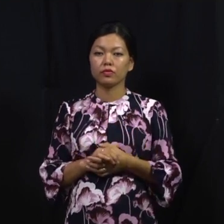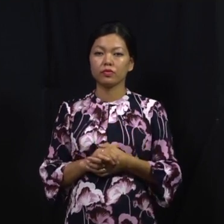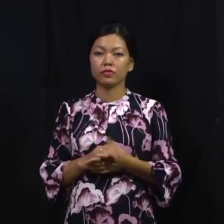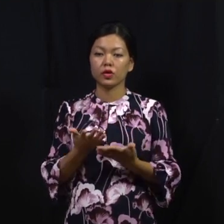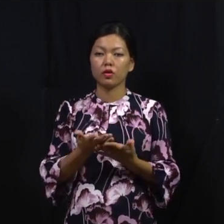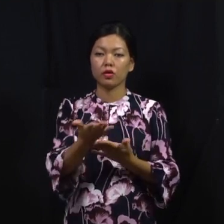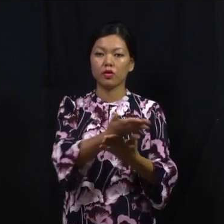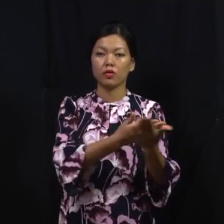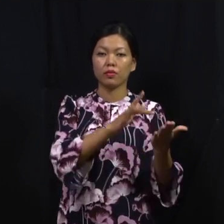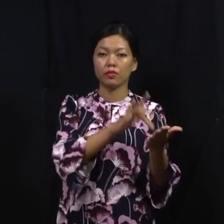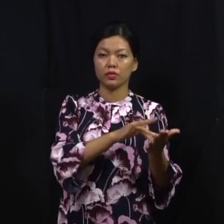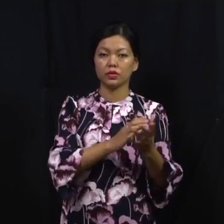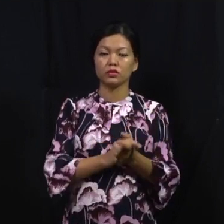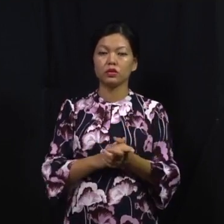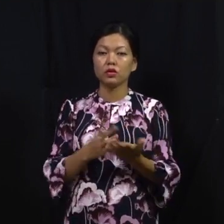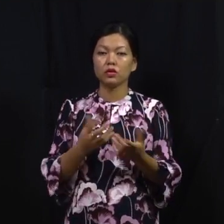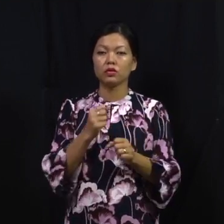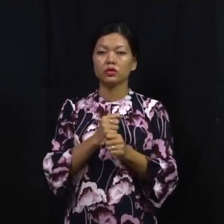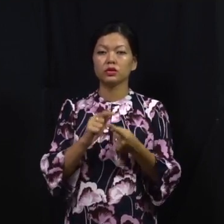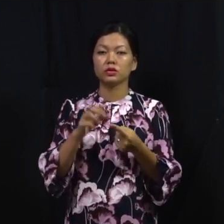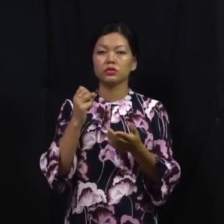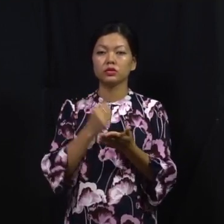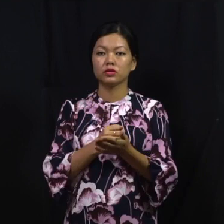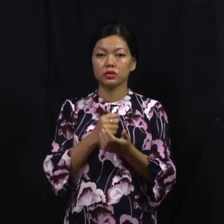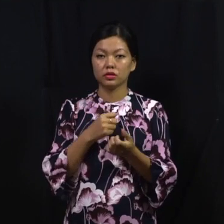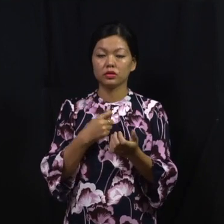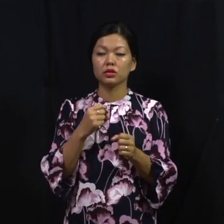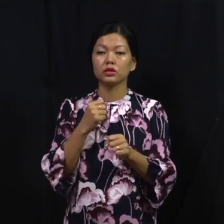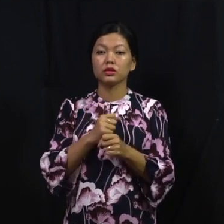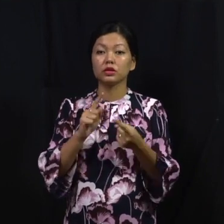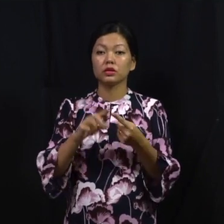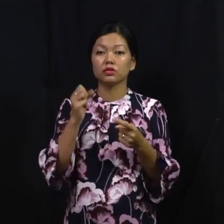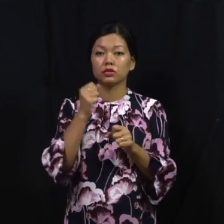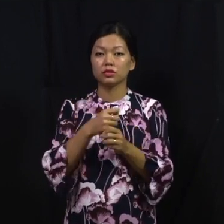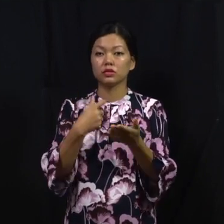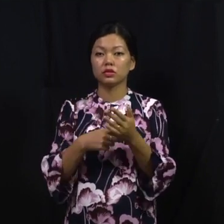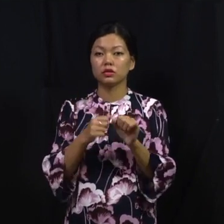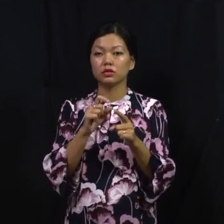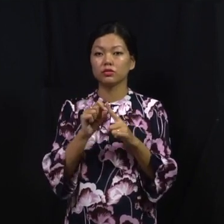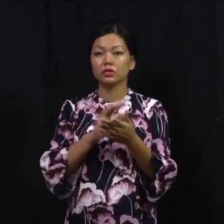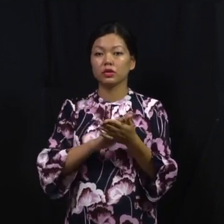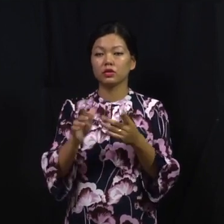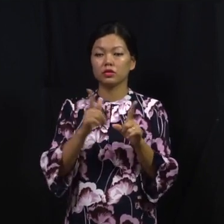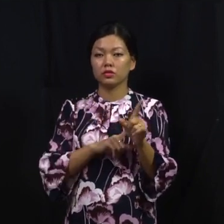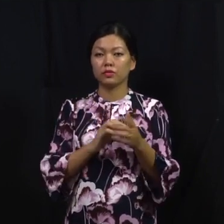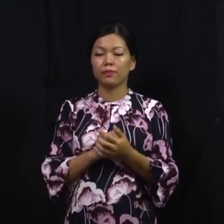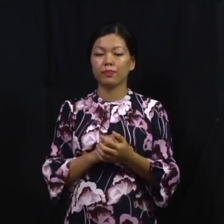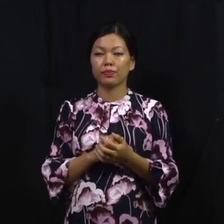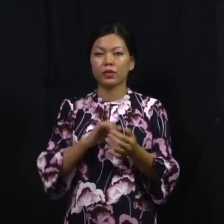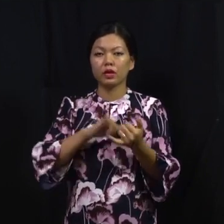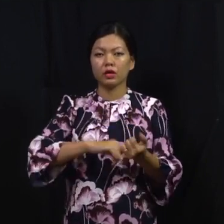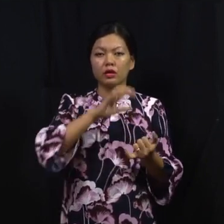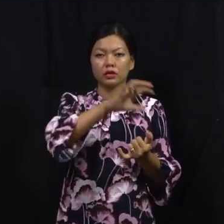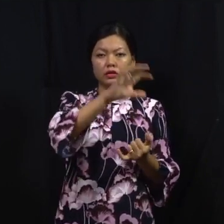or we can say geographical. A state needs to have a fixed territory. All